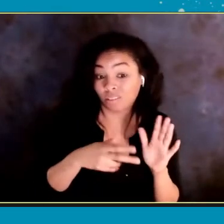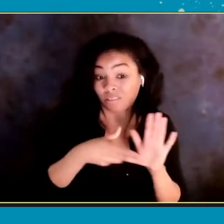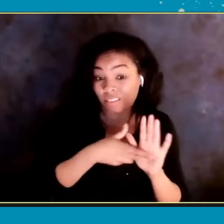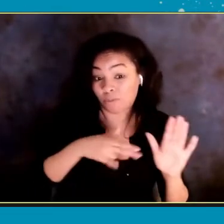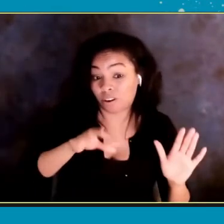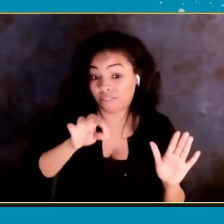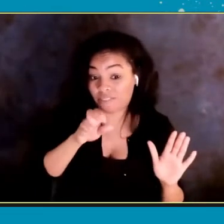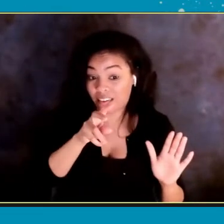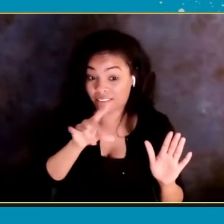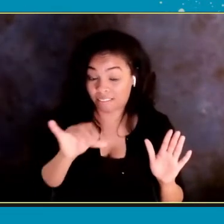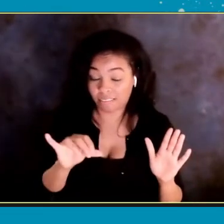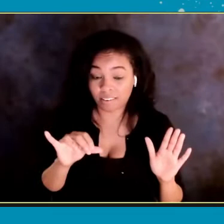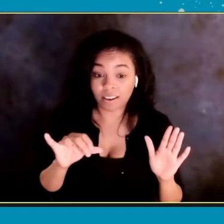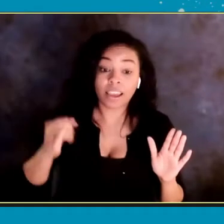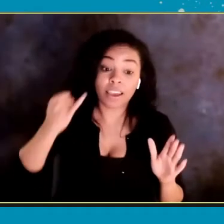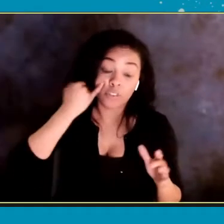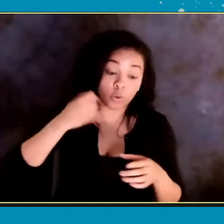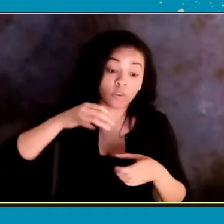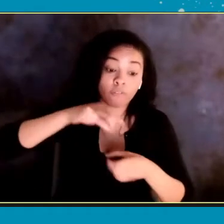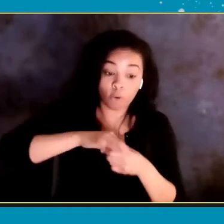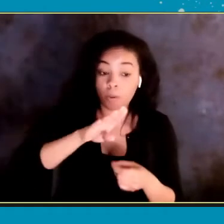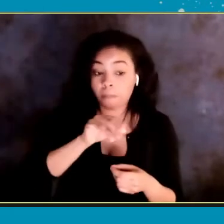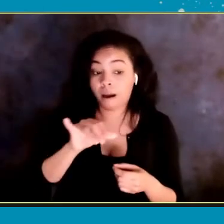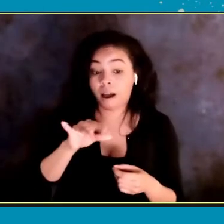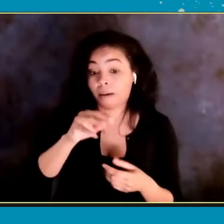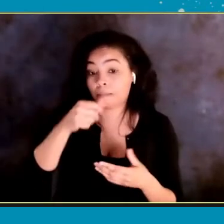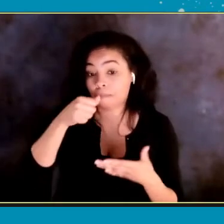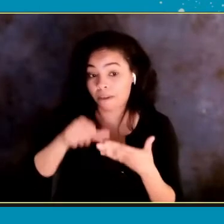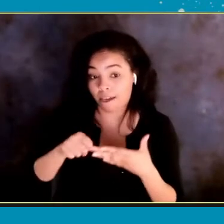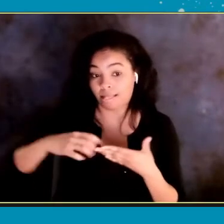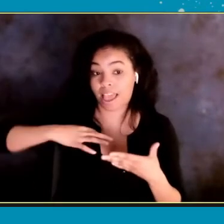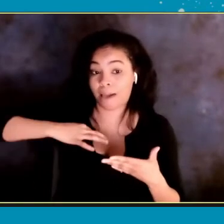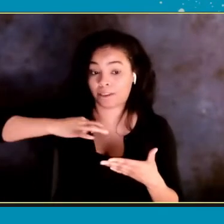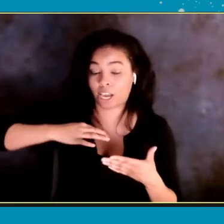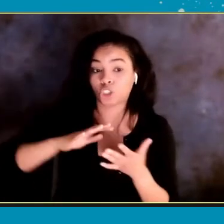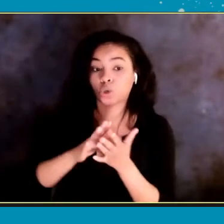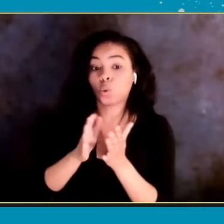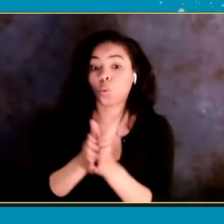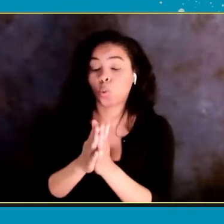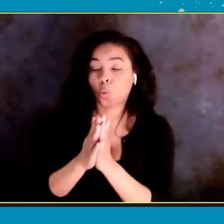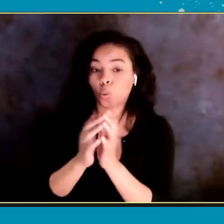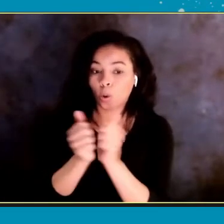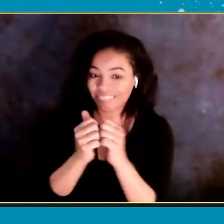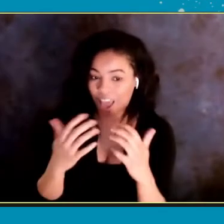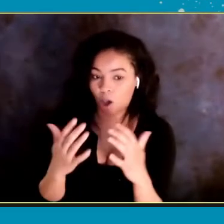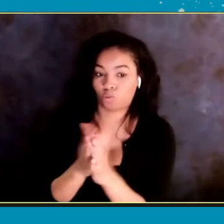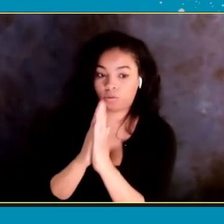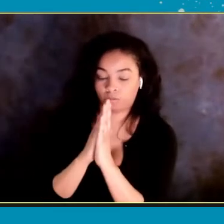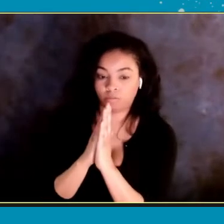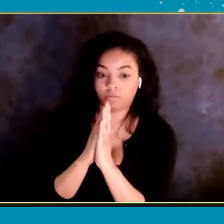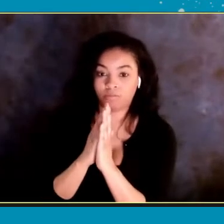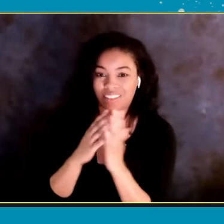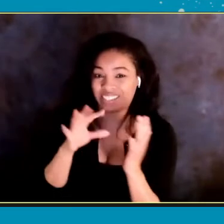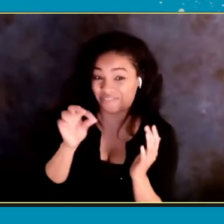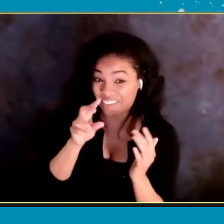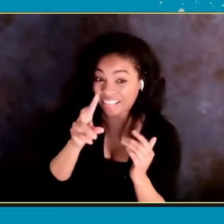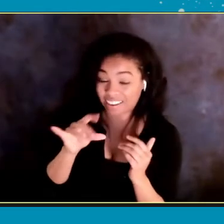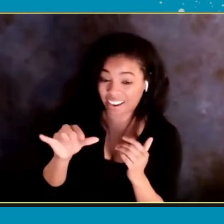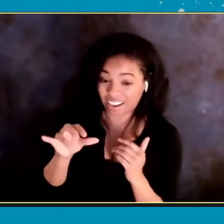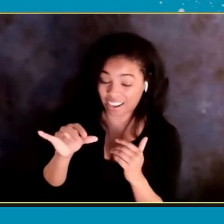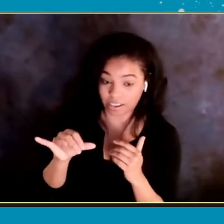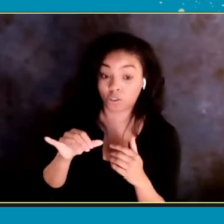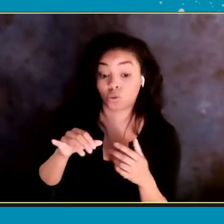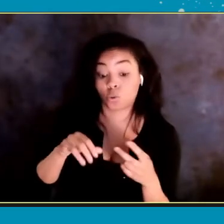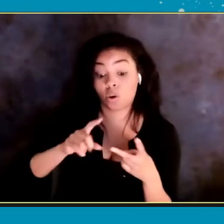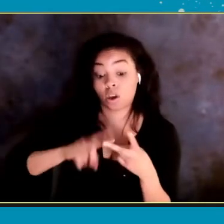mail ballot applications without solicitation, a state jail felony. So SB 7 would take